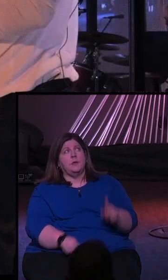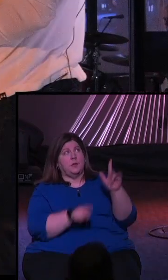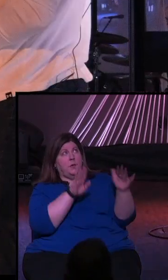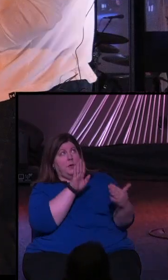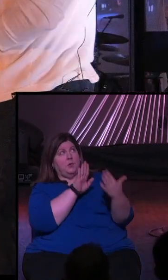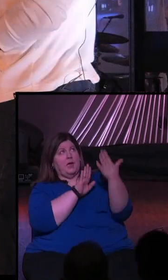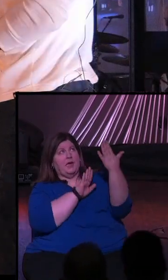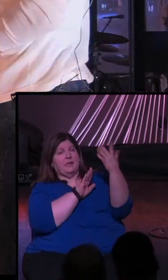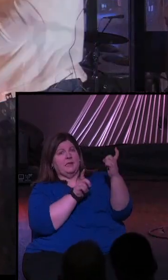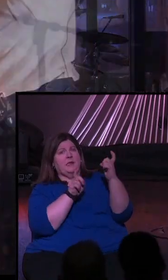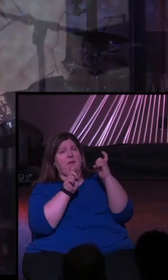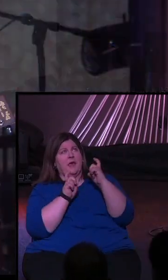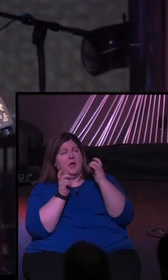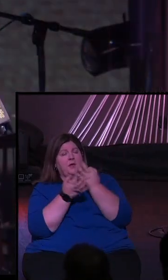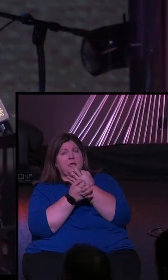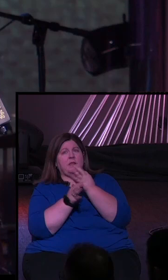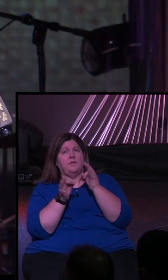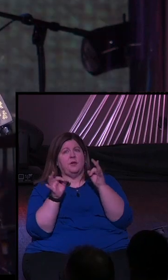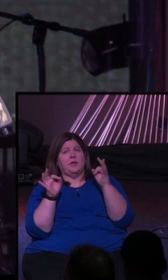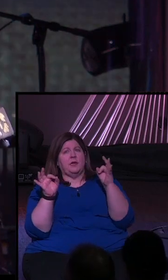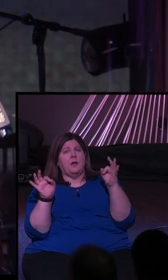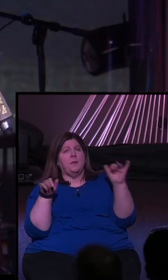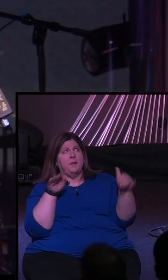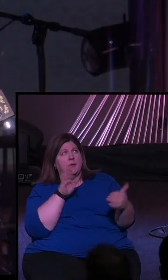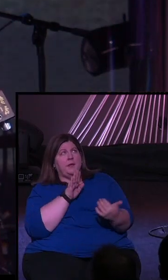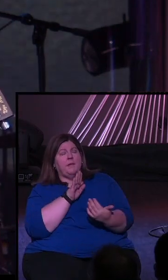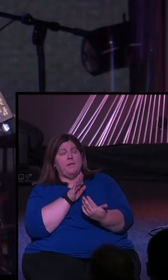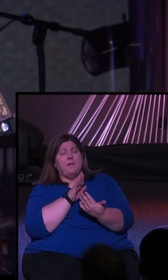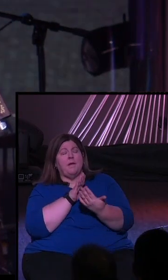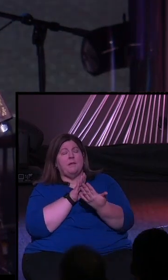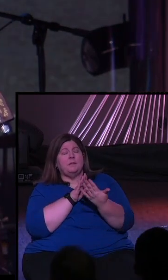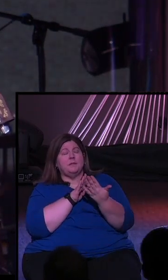In your presence there is freedom.